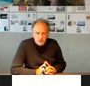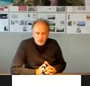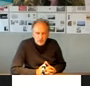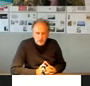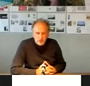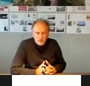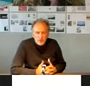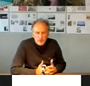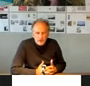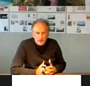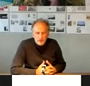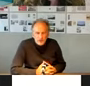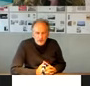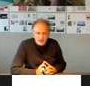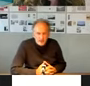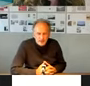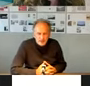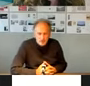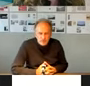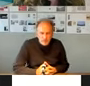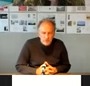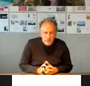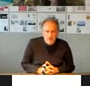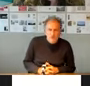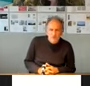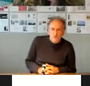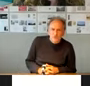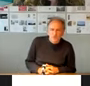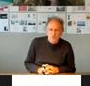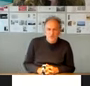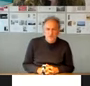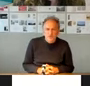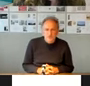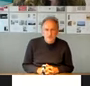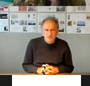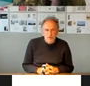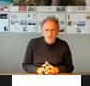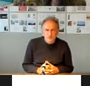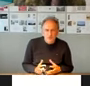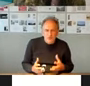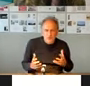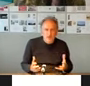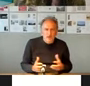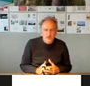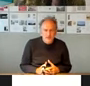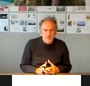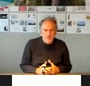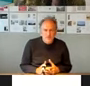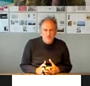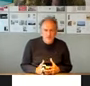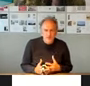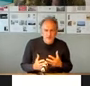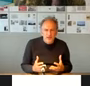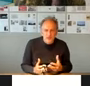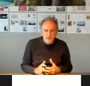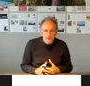be surprising, but nobody has ever criticized or voiced any negative response